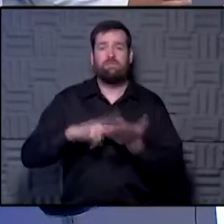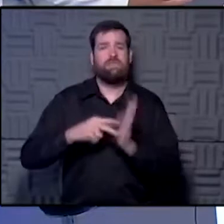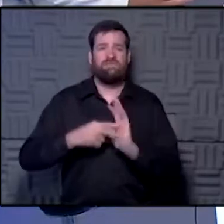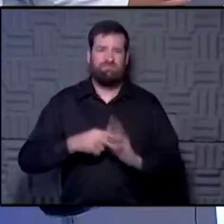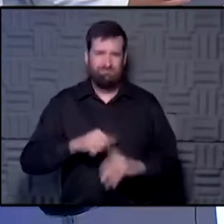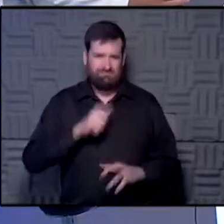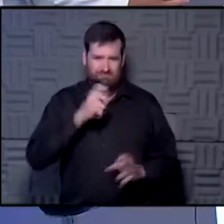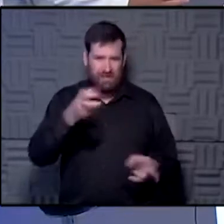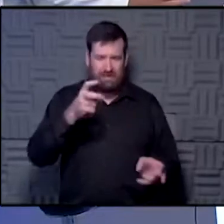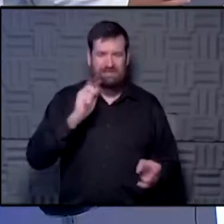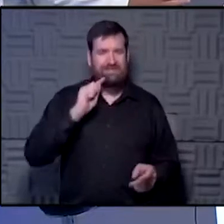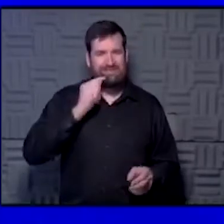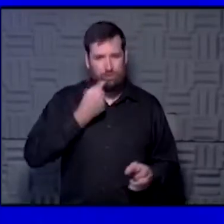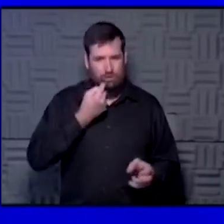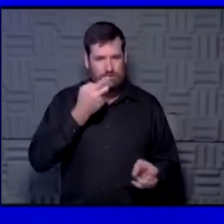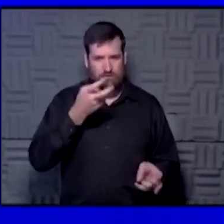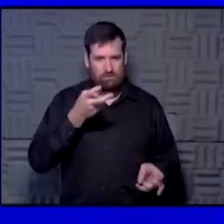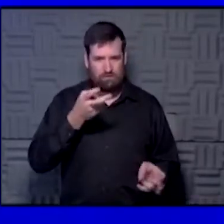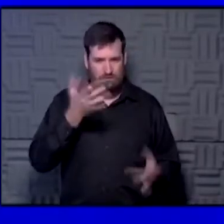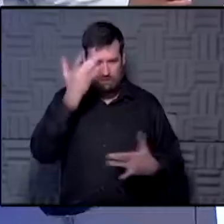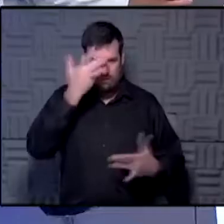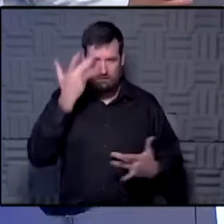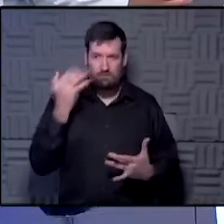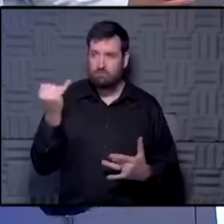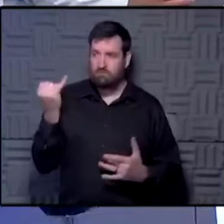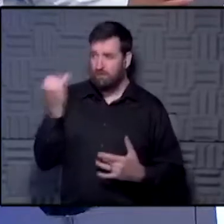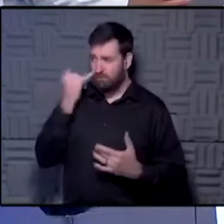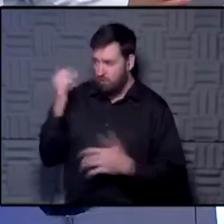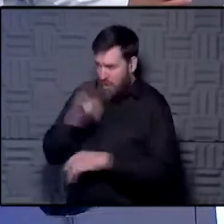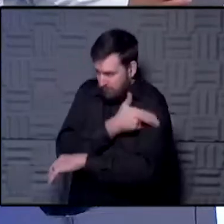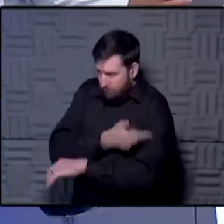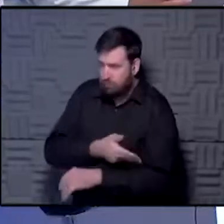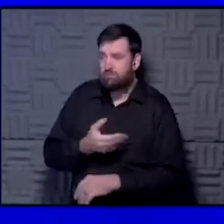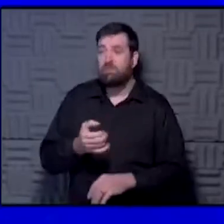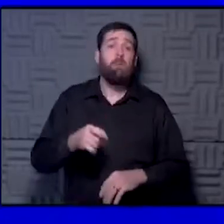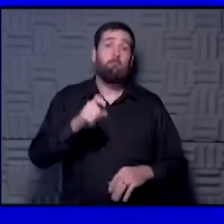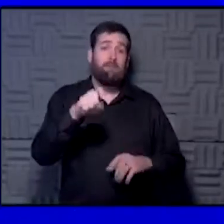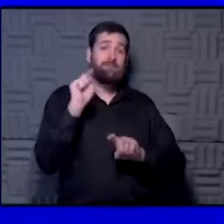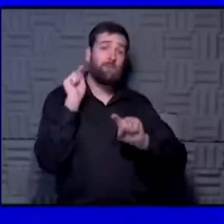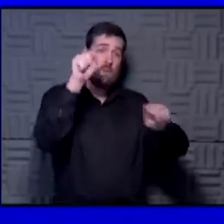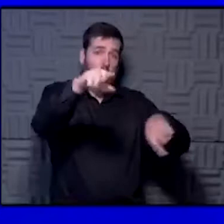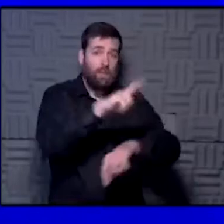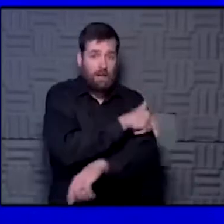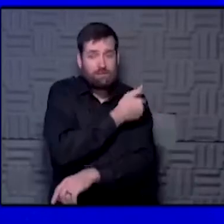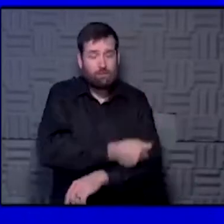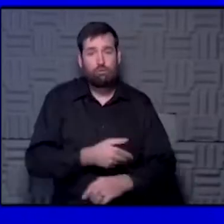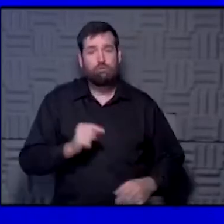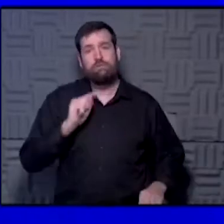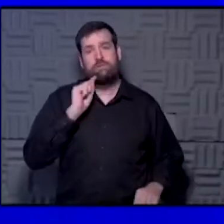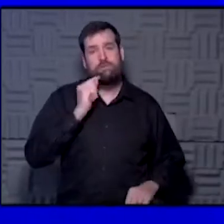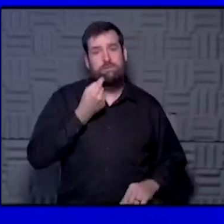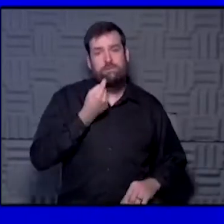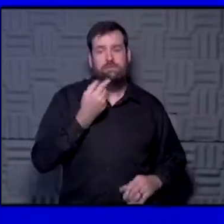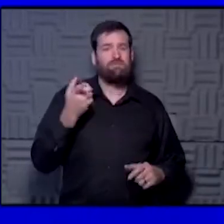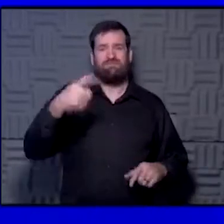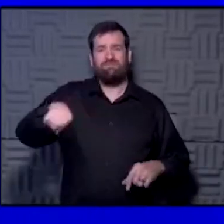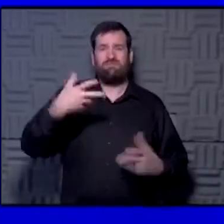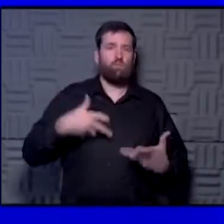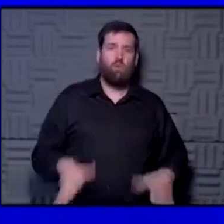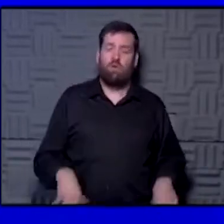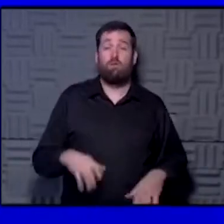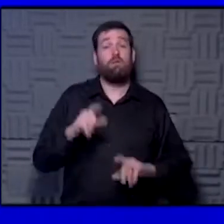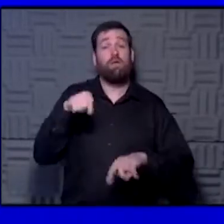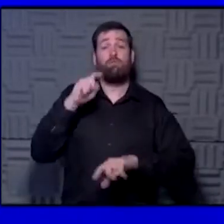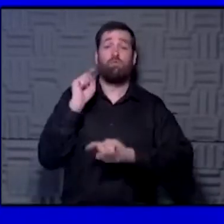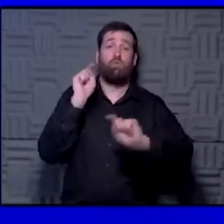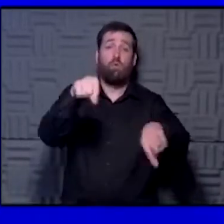Can you clarify that for us? I mean, if you're in the hospital, you're sick. If you have to go to the hospital, that's a huge burden, and nobody wants to do that. And if you have to go to